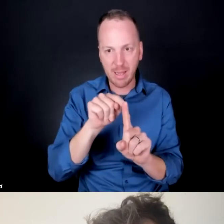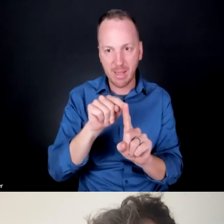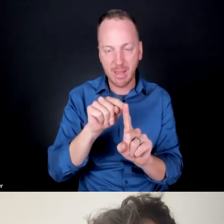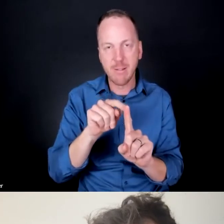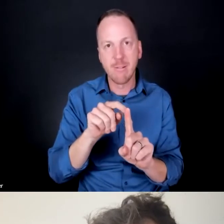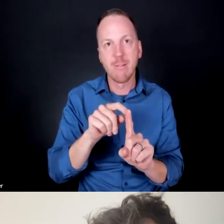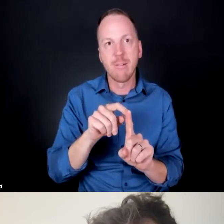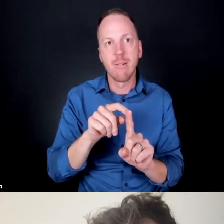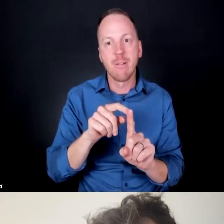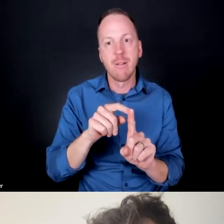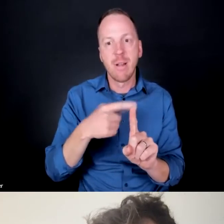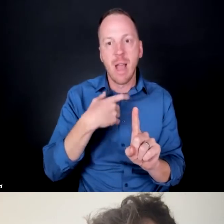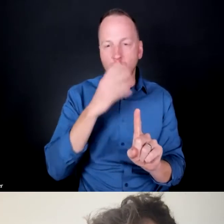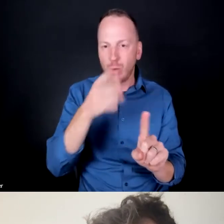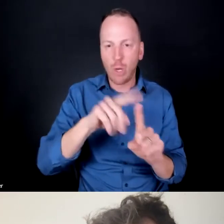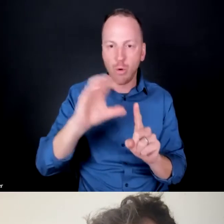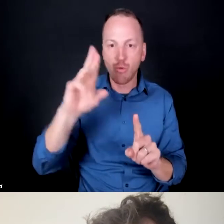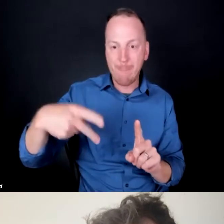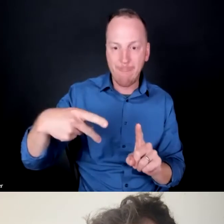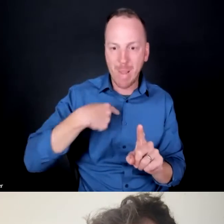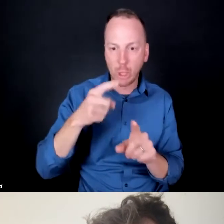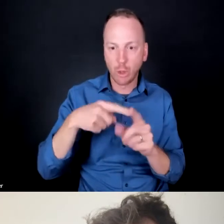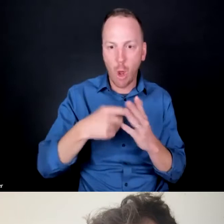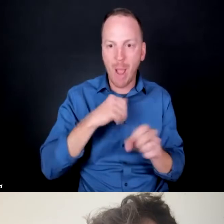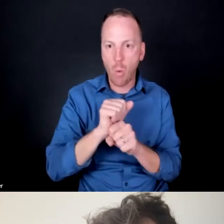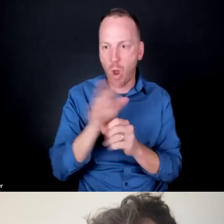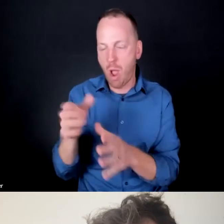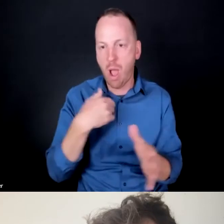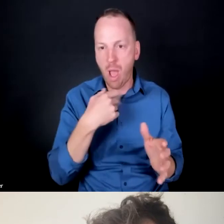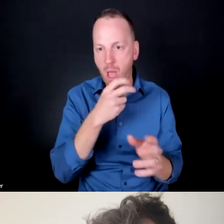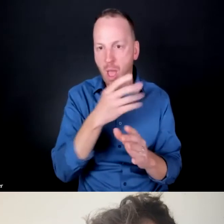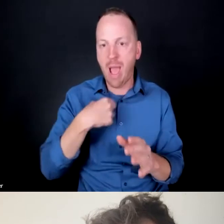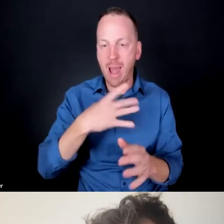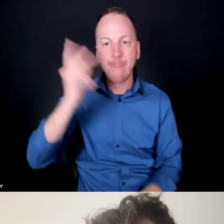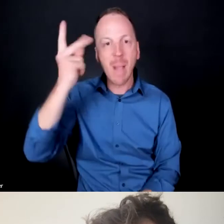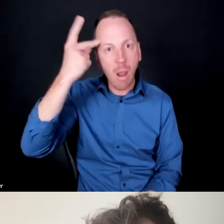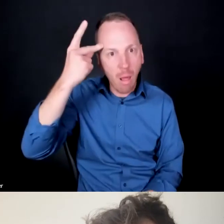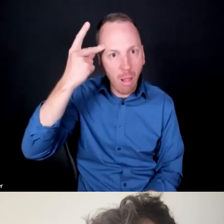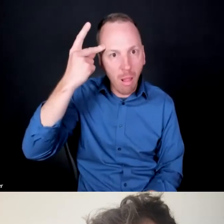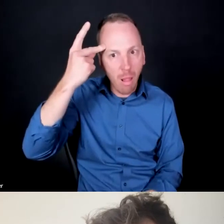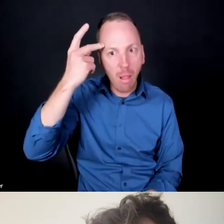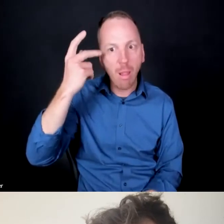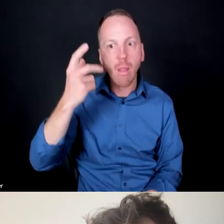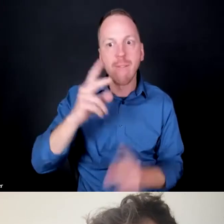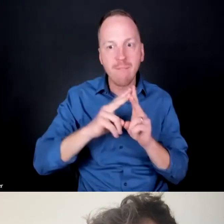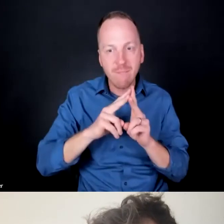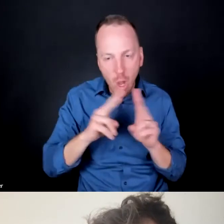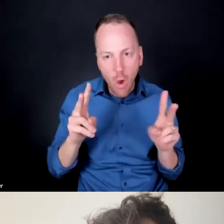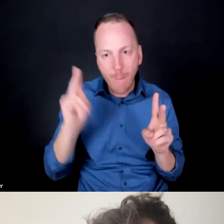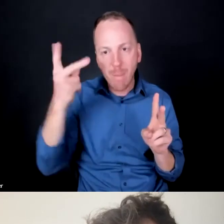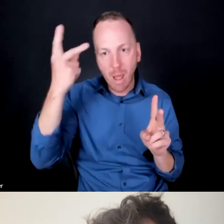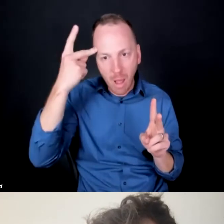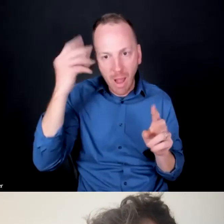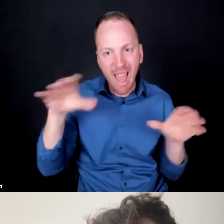I went straight to CRIP when I started my work because I liked the political, like the very political